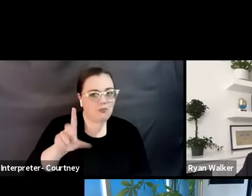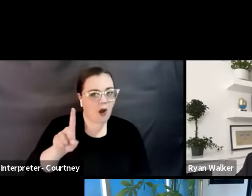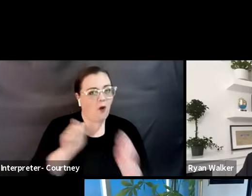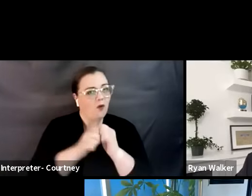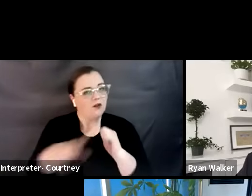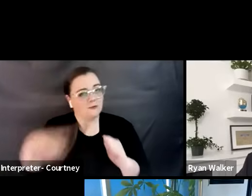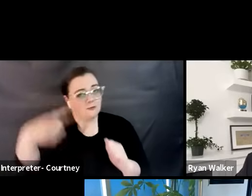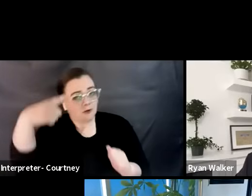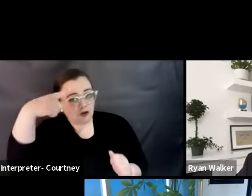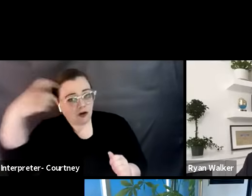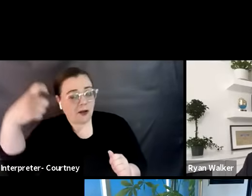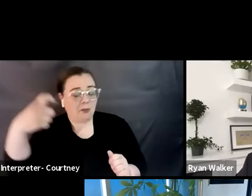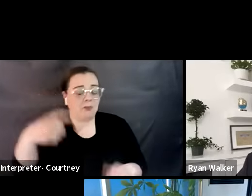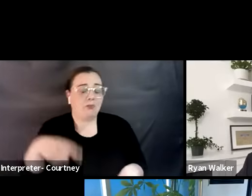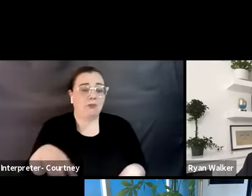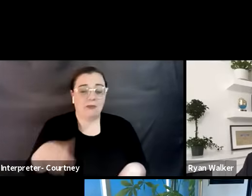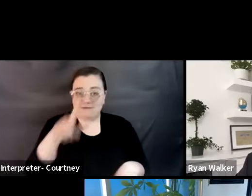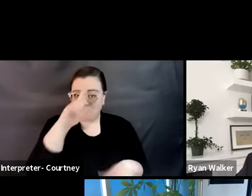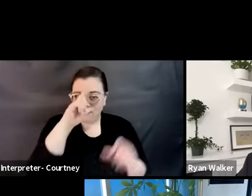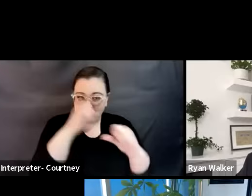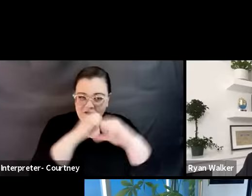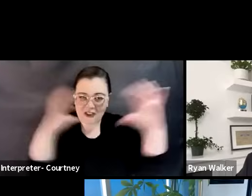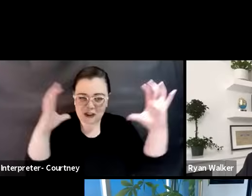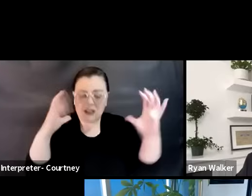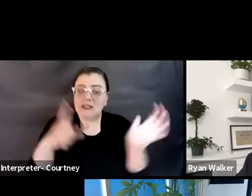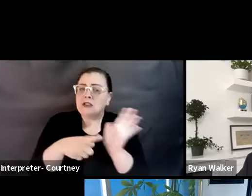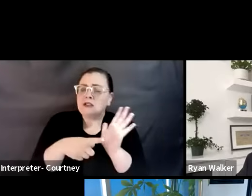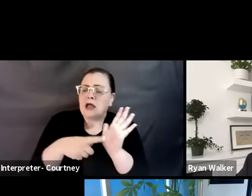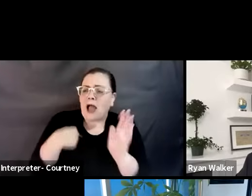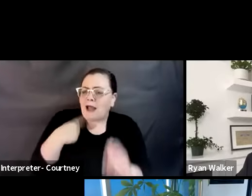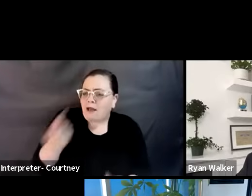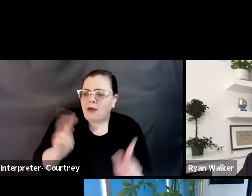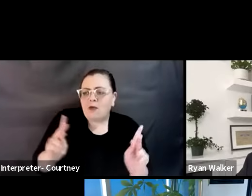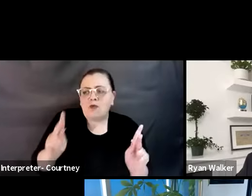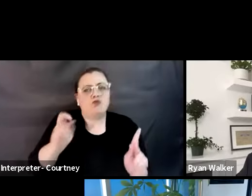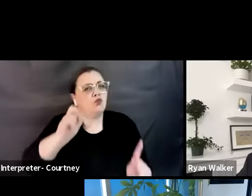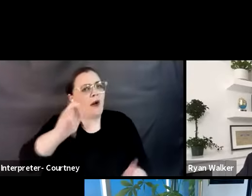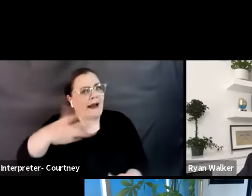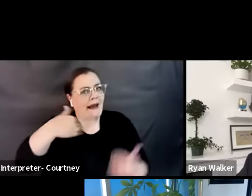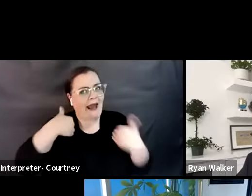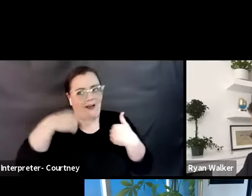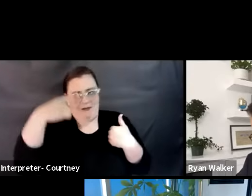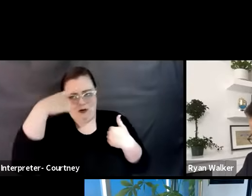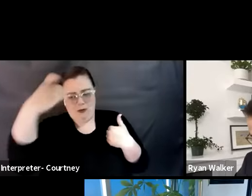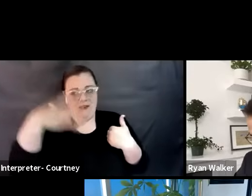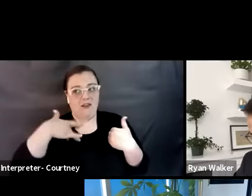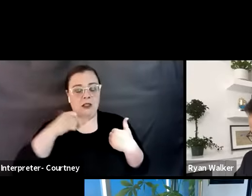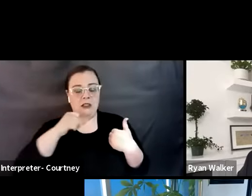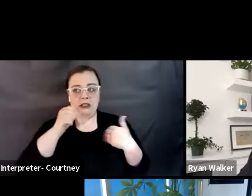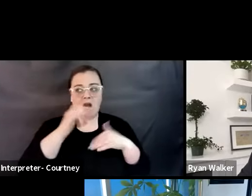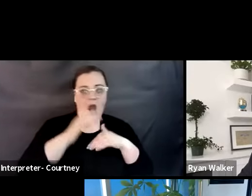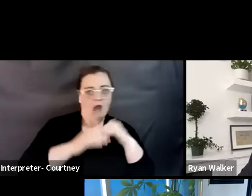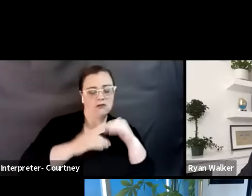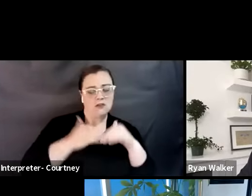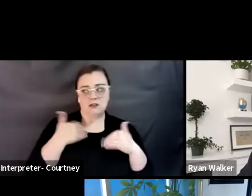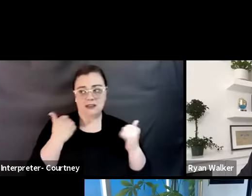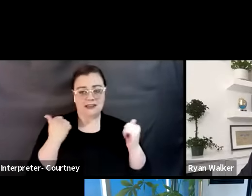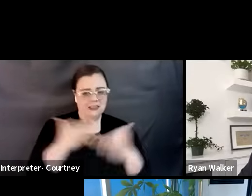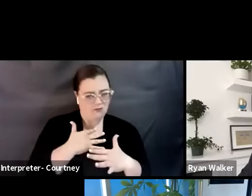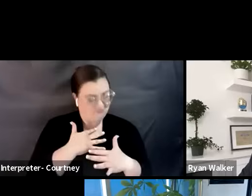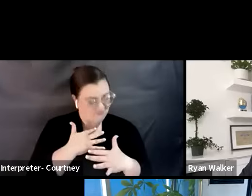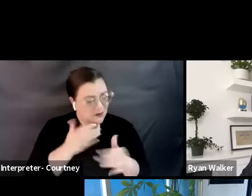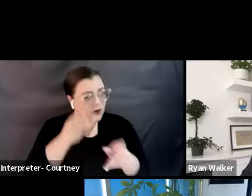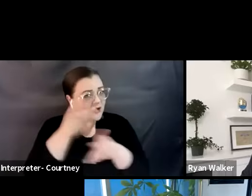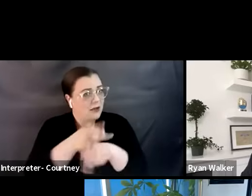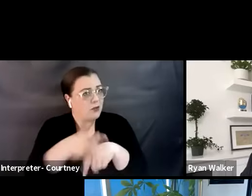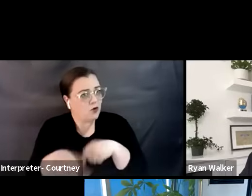I always say, you want dreams that make you feel a little uncomfortable, make you a little scared, because at the end of the day, it keeps you honest. It keeps you